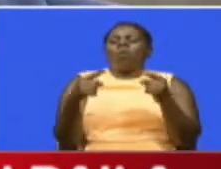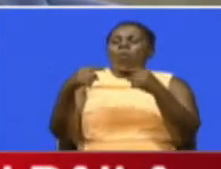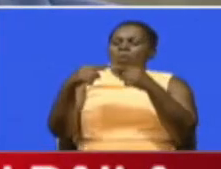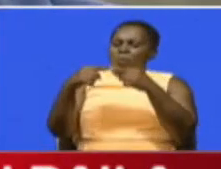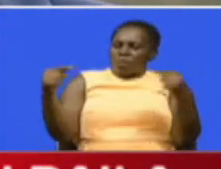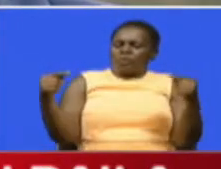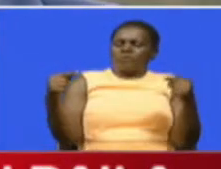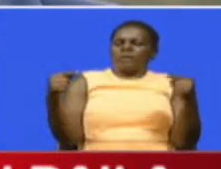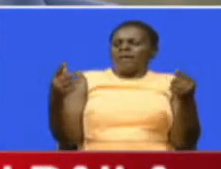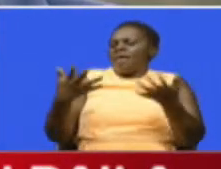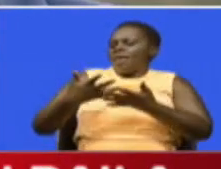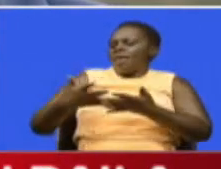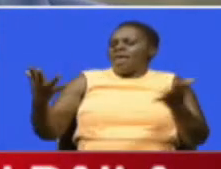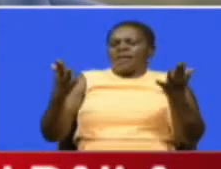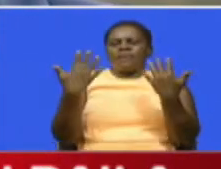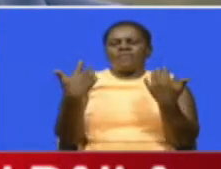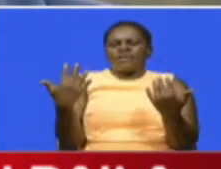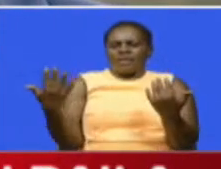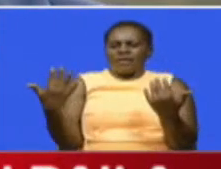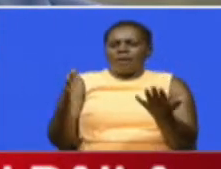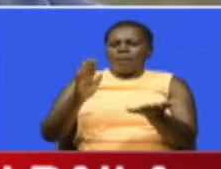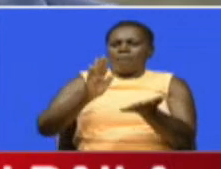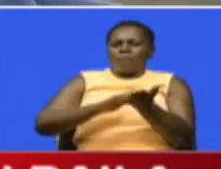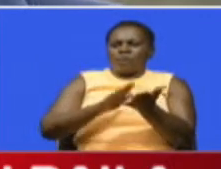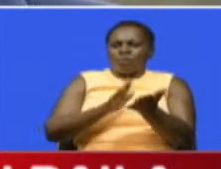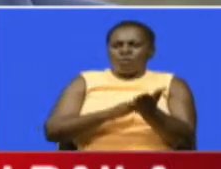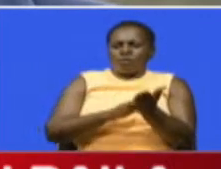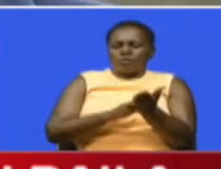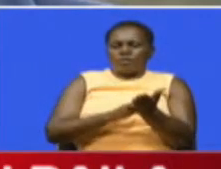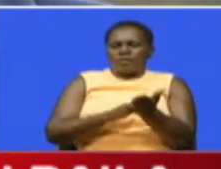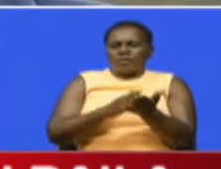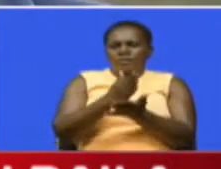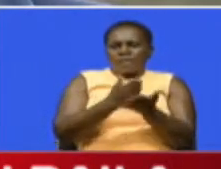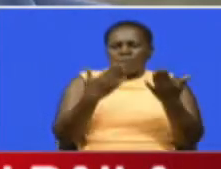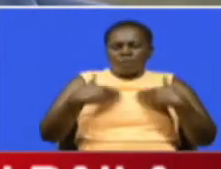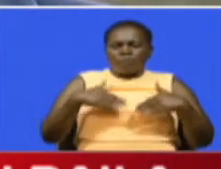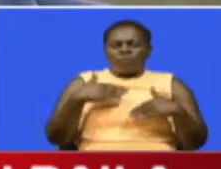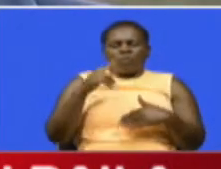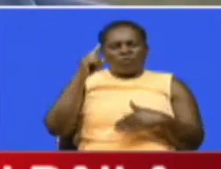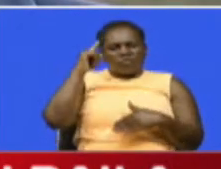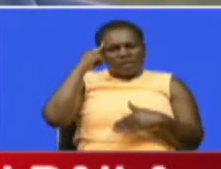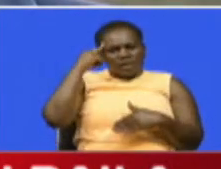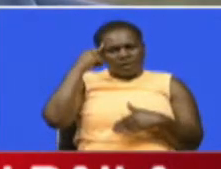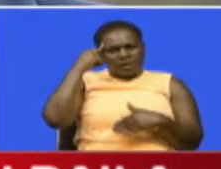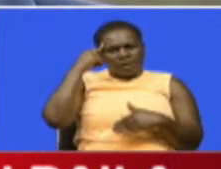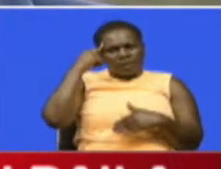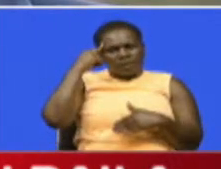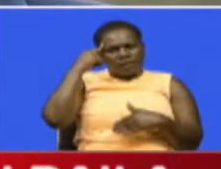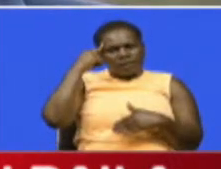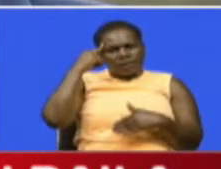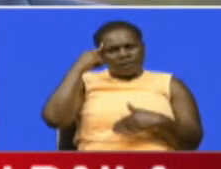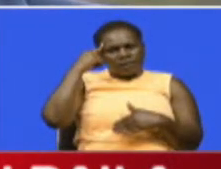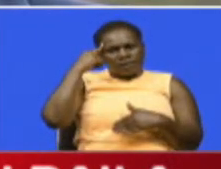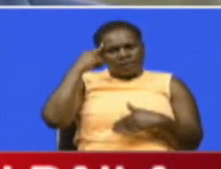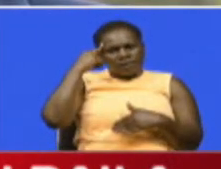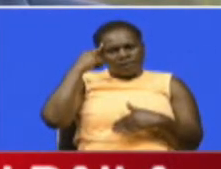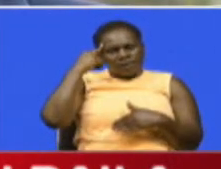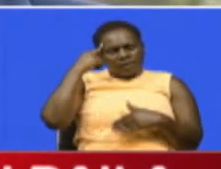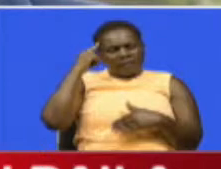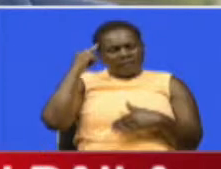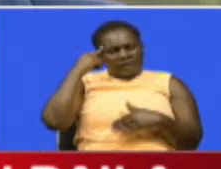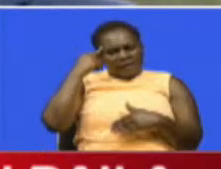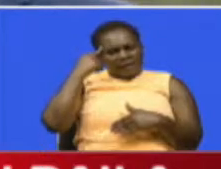oppose anything that is proposed by people whom they think they see as their